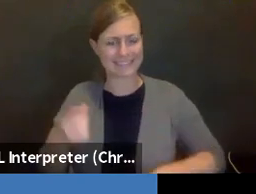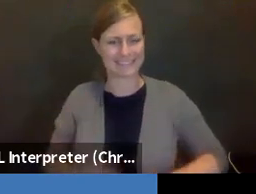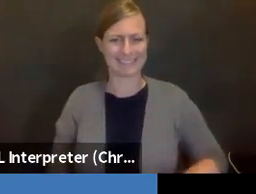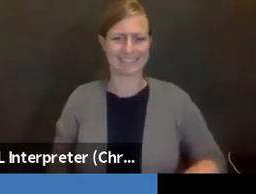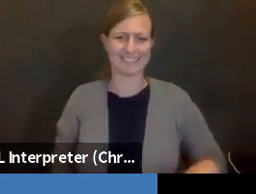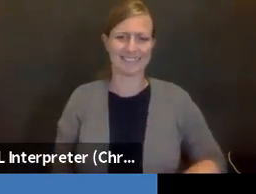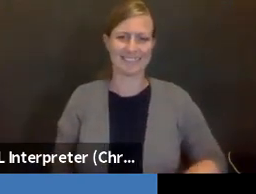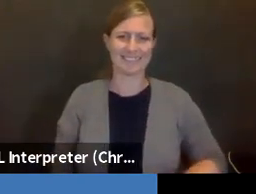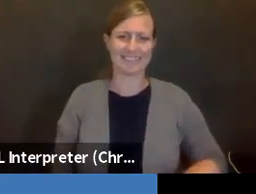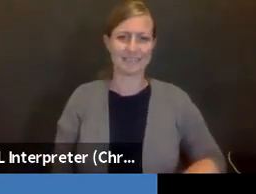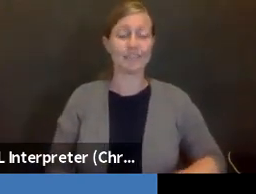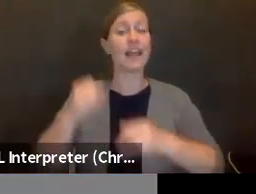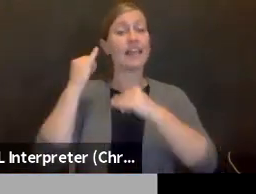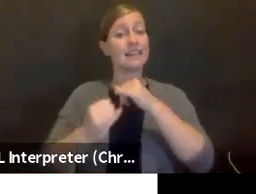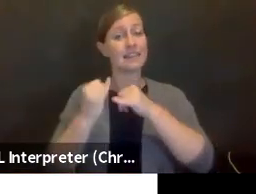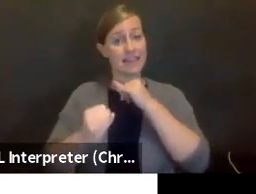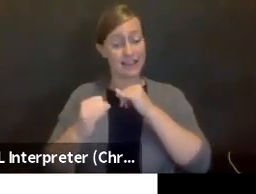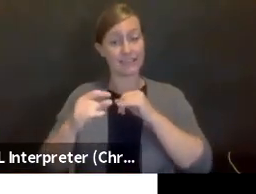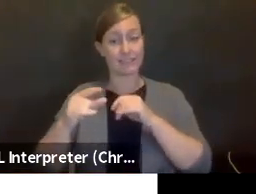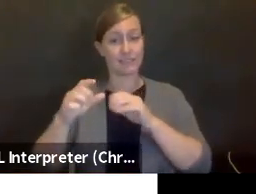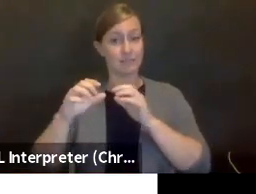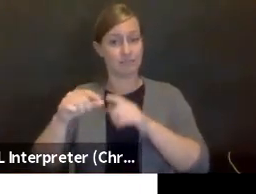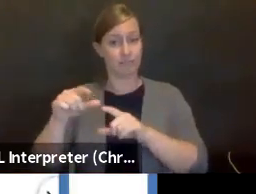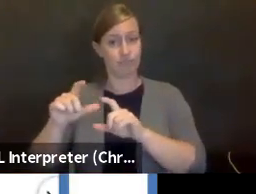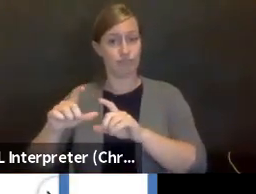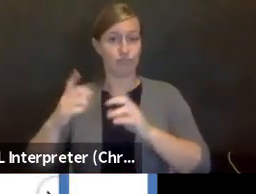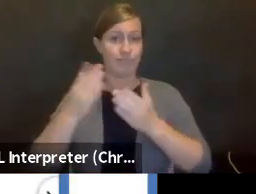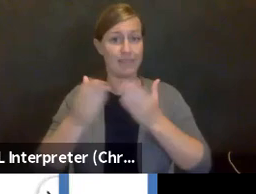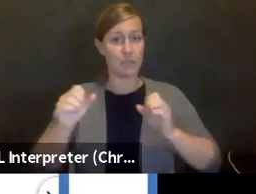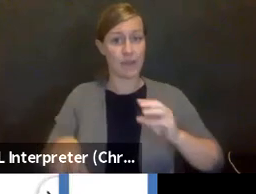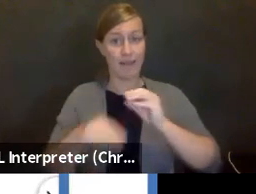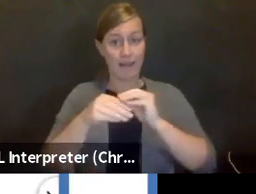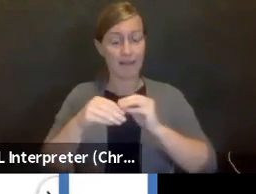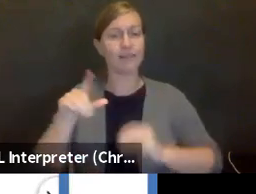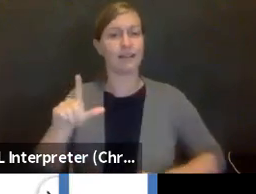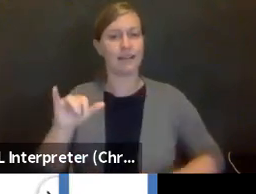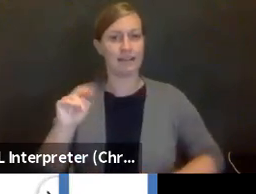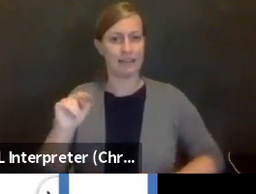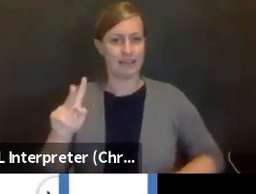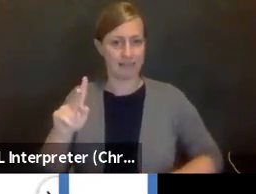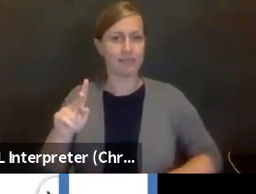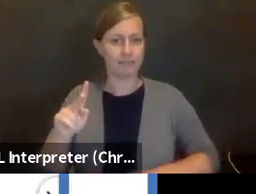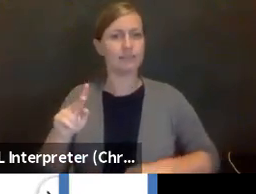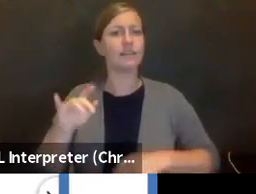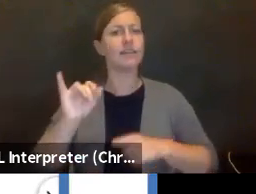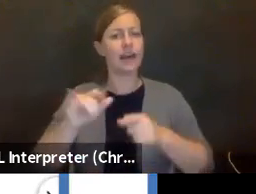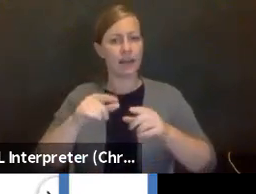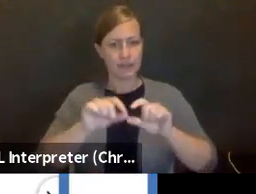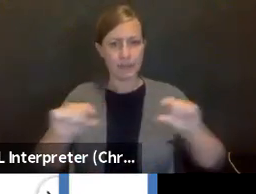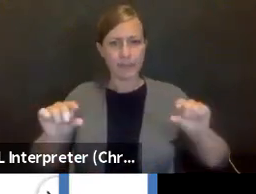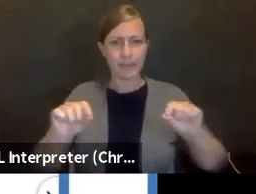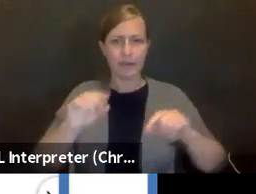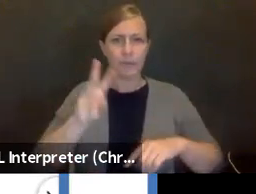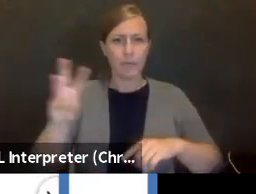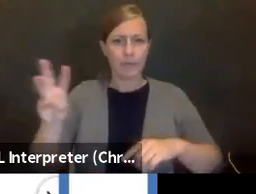The last feature are links. Let's look at links. This takes you to a website URL. So if I